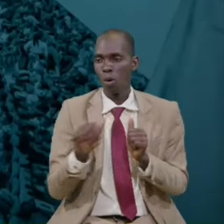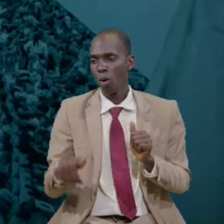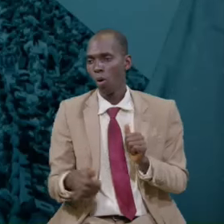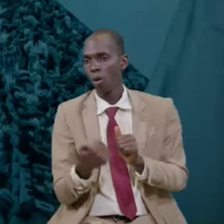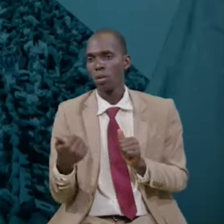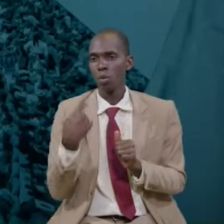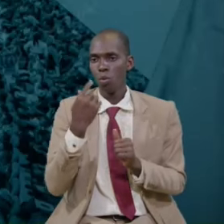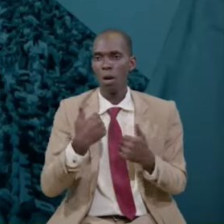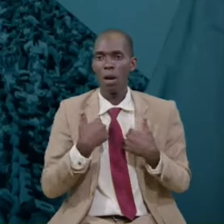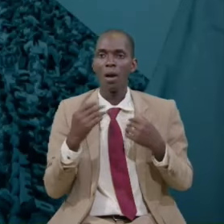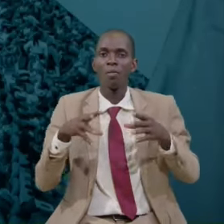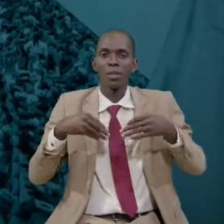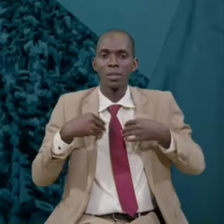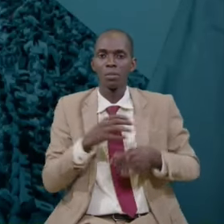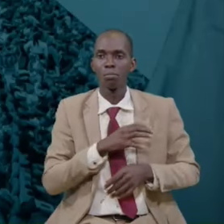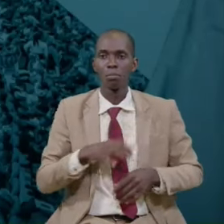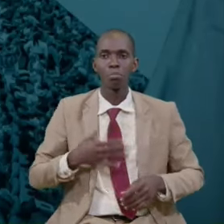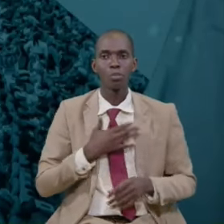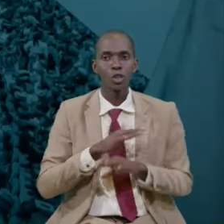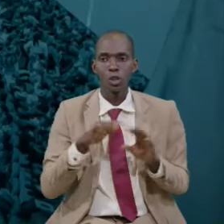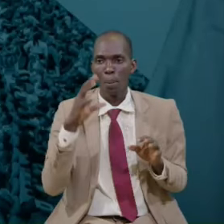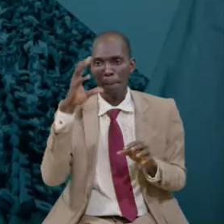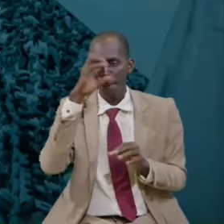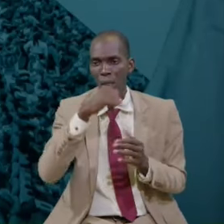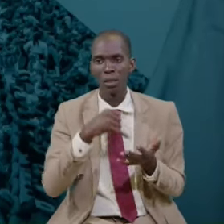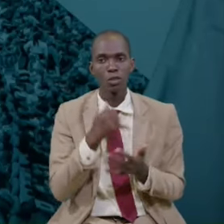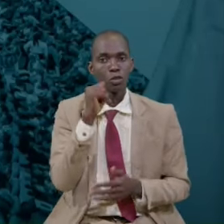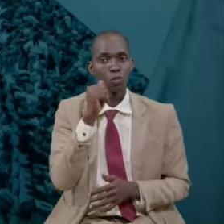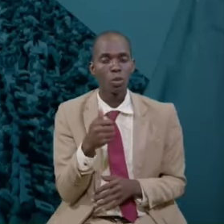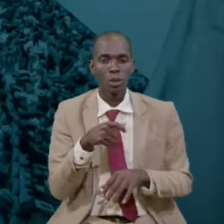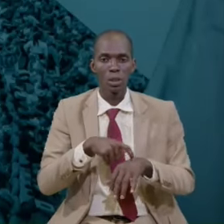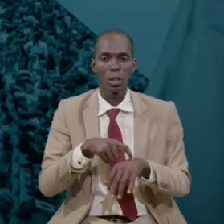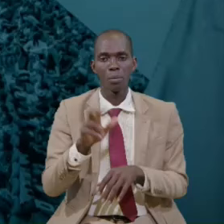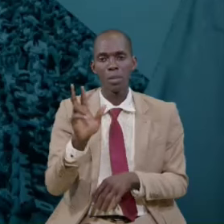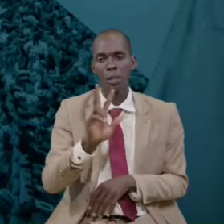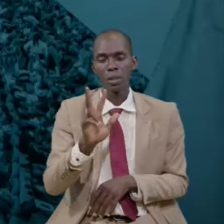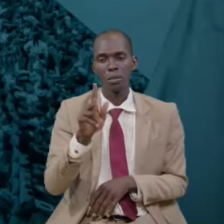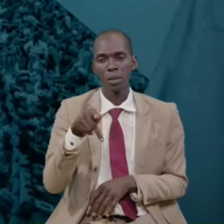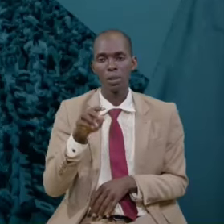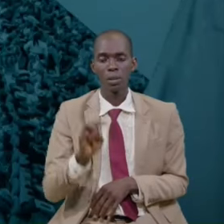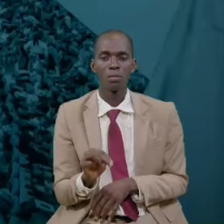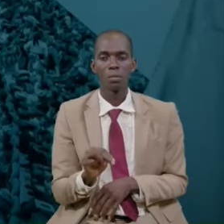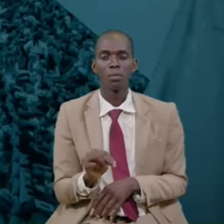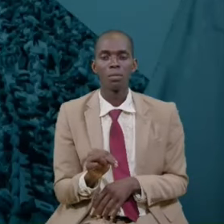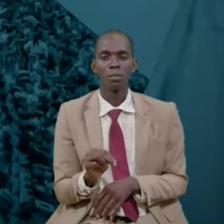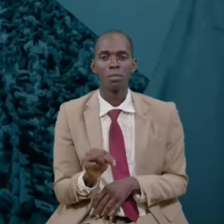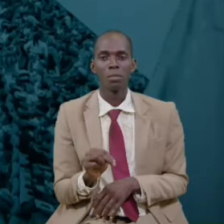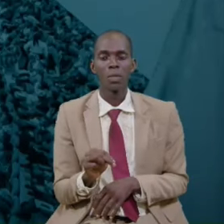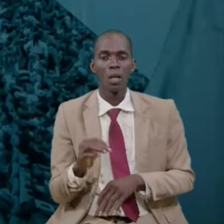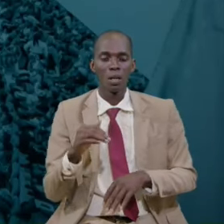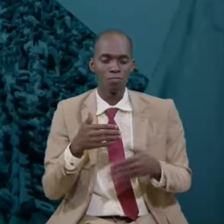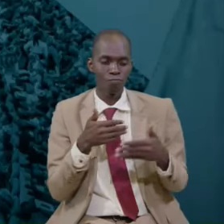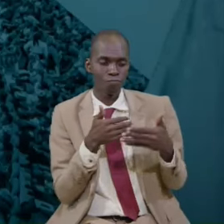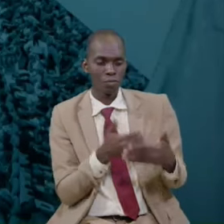miss it tomorrow, 3 p.m. at the tent behind this classroom.